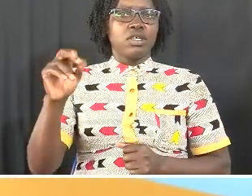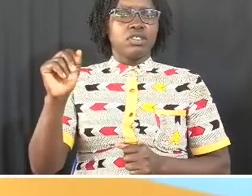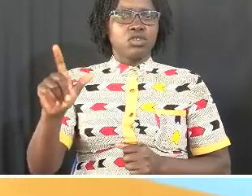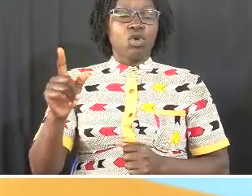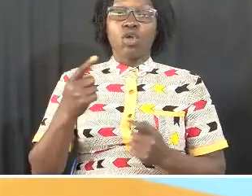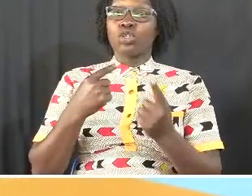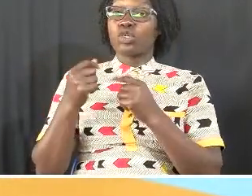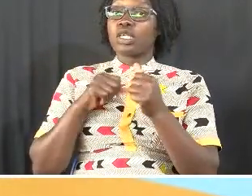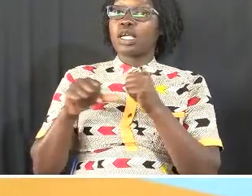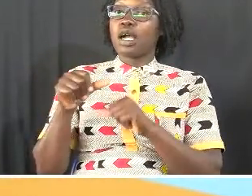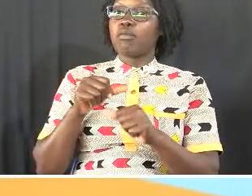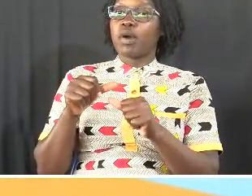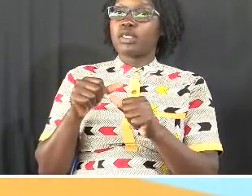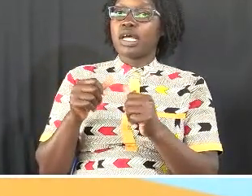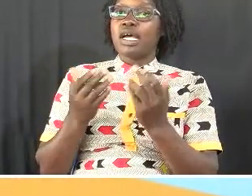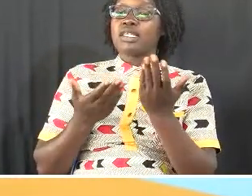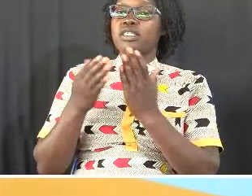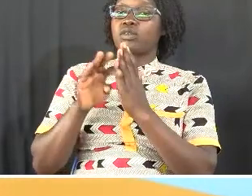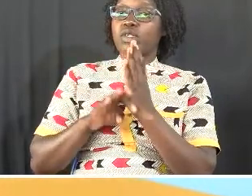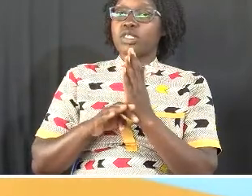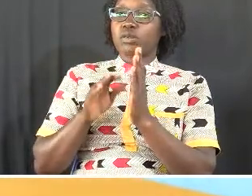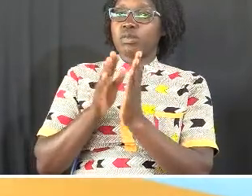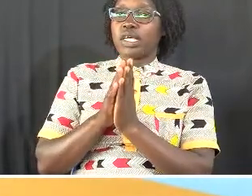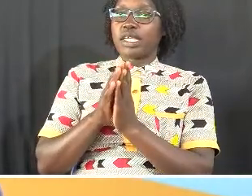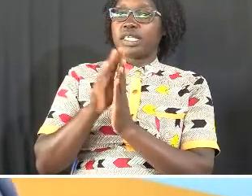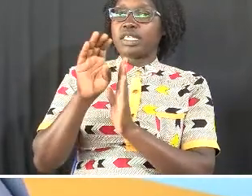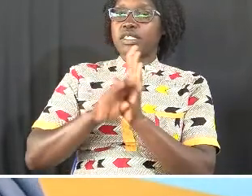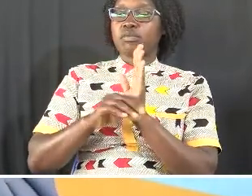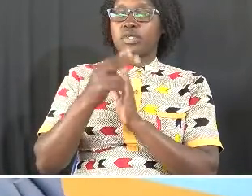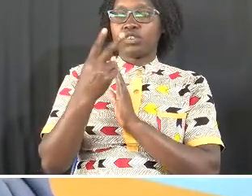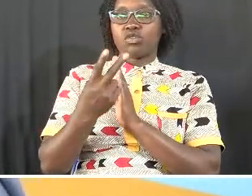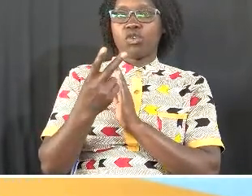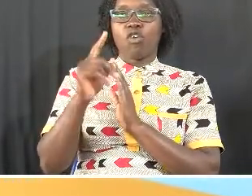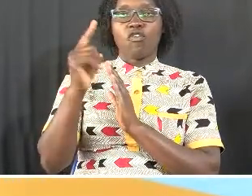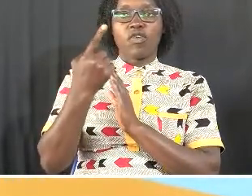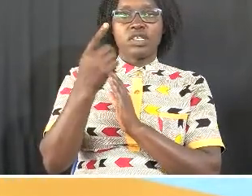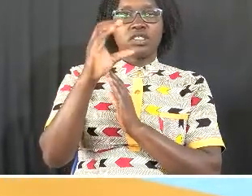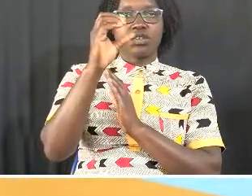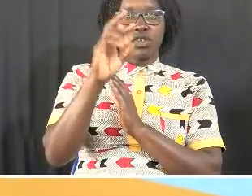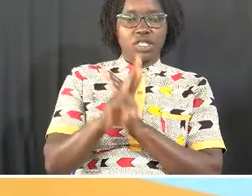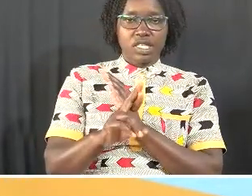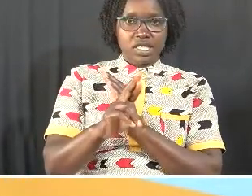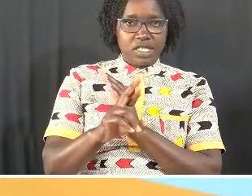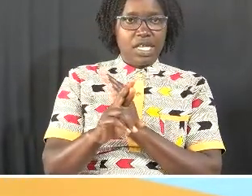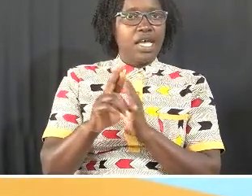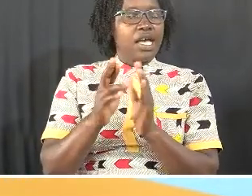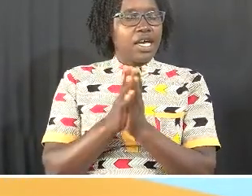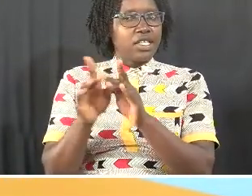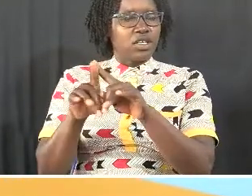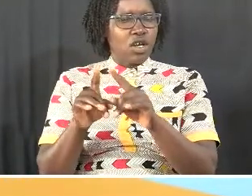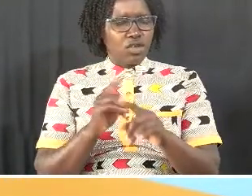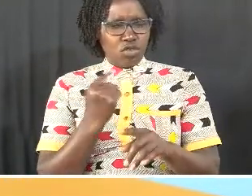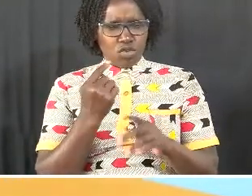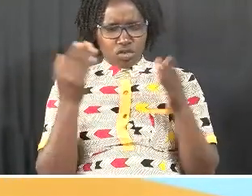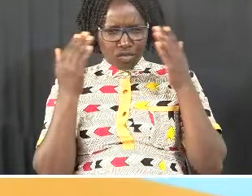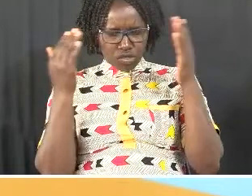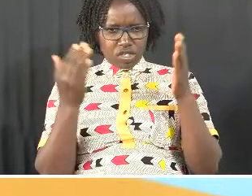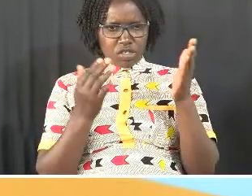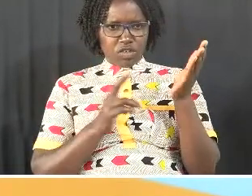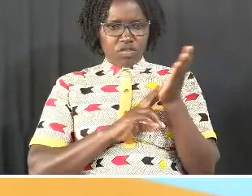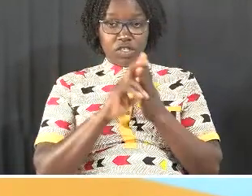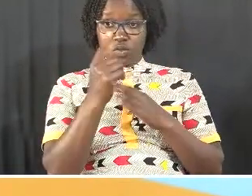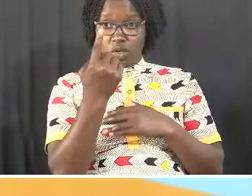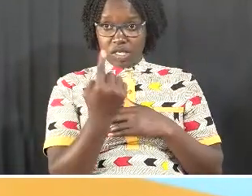about a little bit of stewardship in chapter 2 of 1 Corinthians. It has been read so far. And only look at verse 1 and verse 2